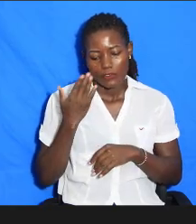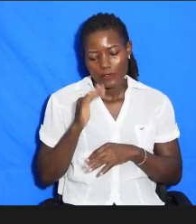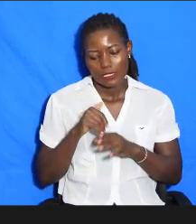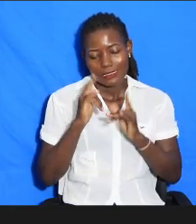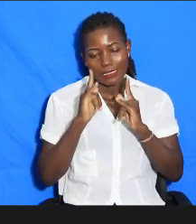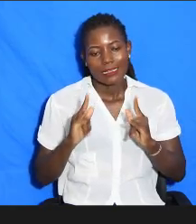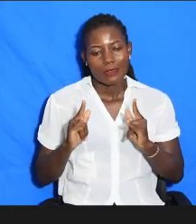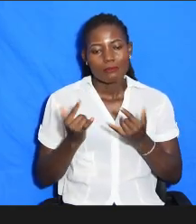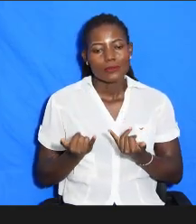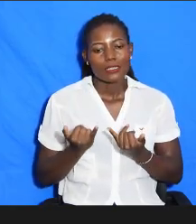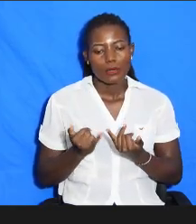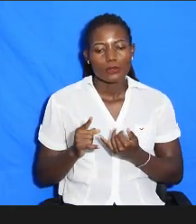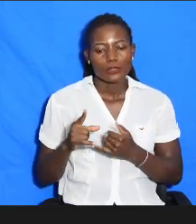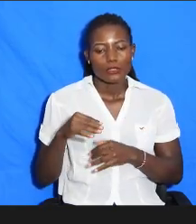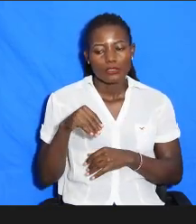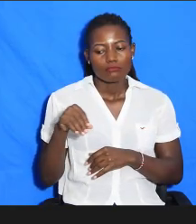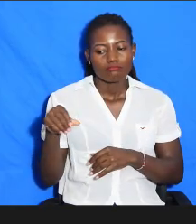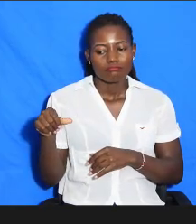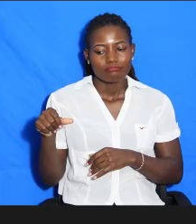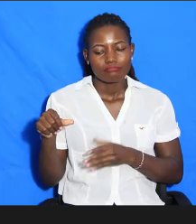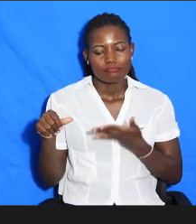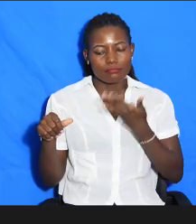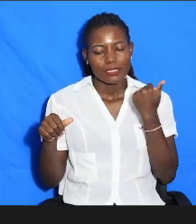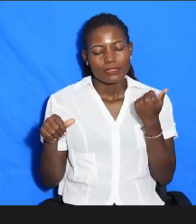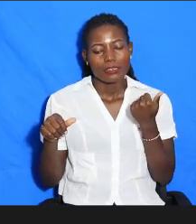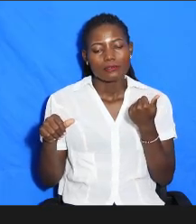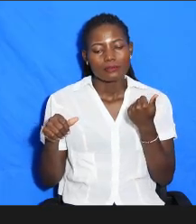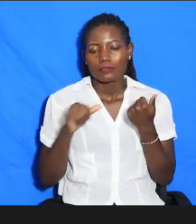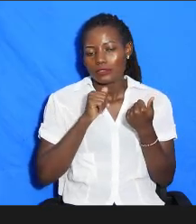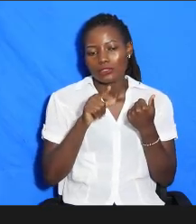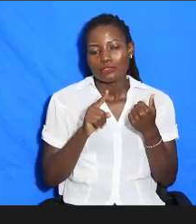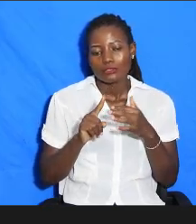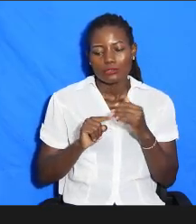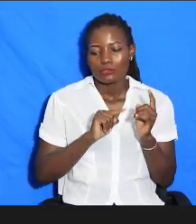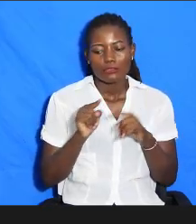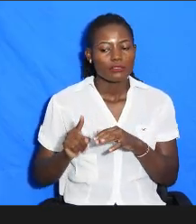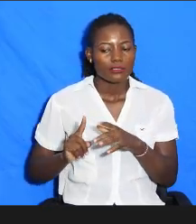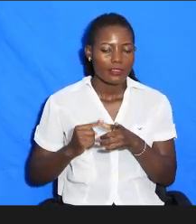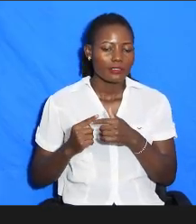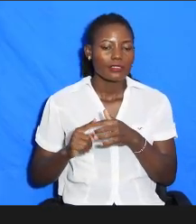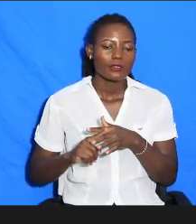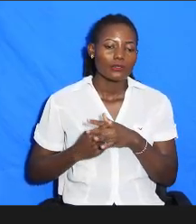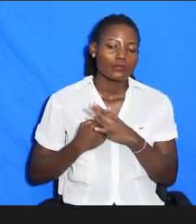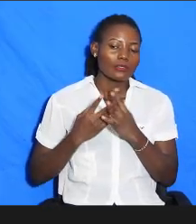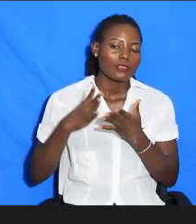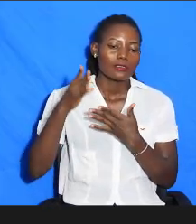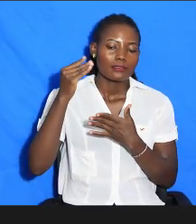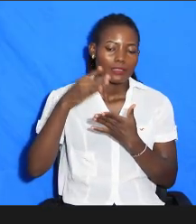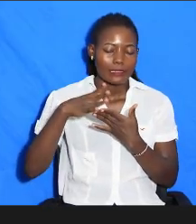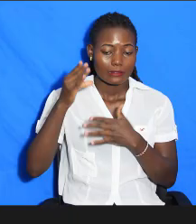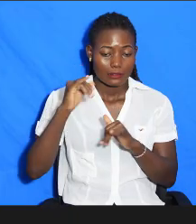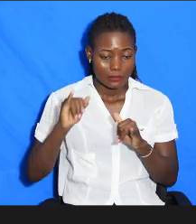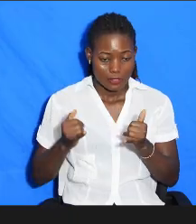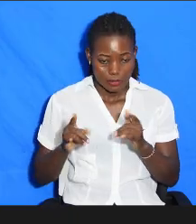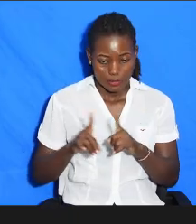it's a matter of now you sharpening, not now you going and start loading the athletes again on top. Same case